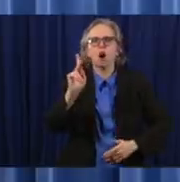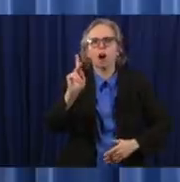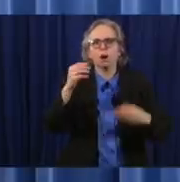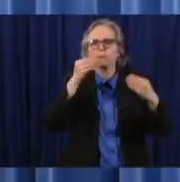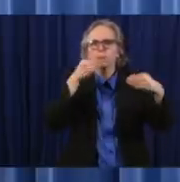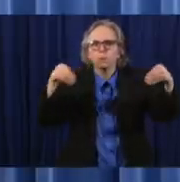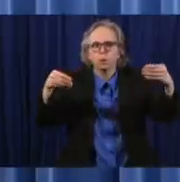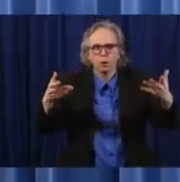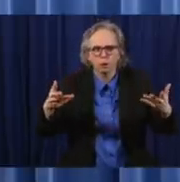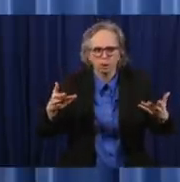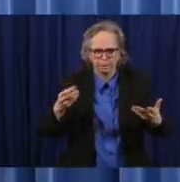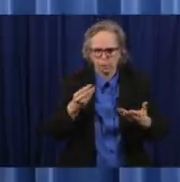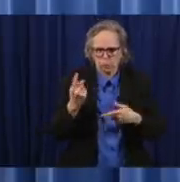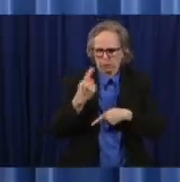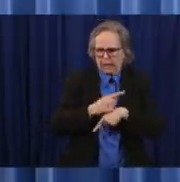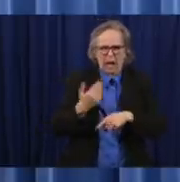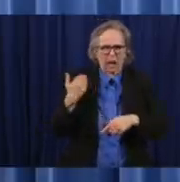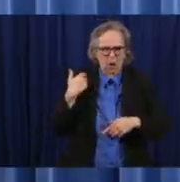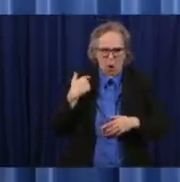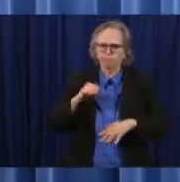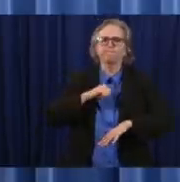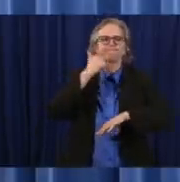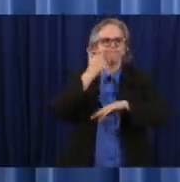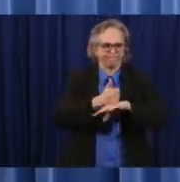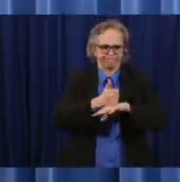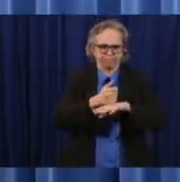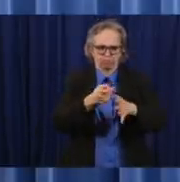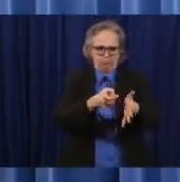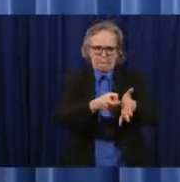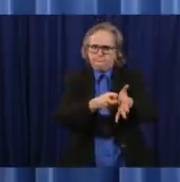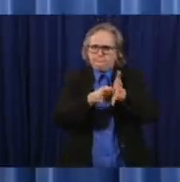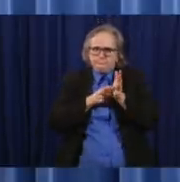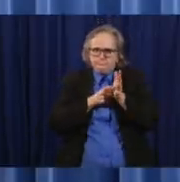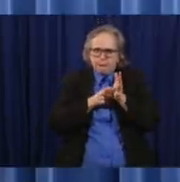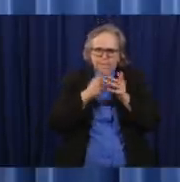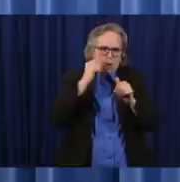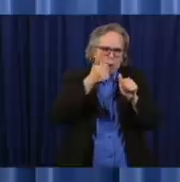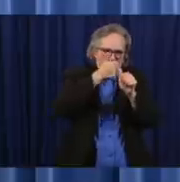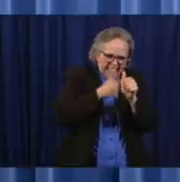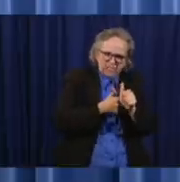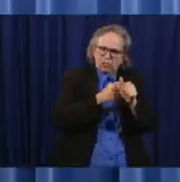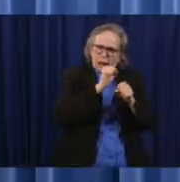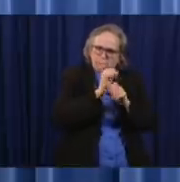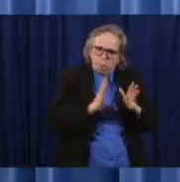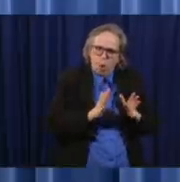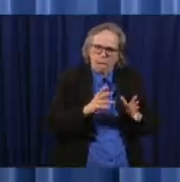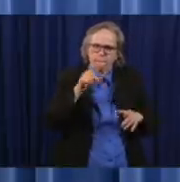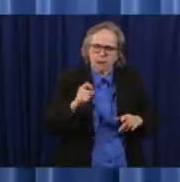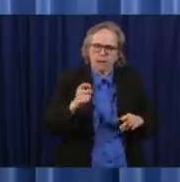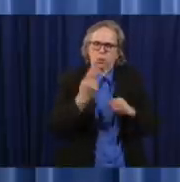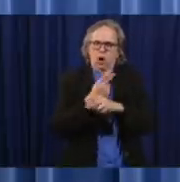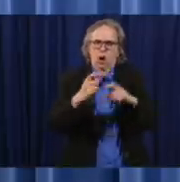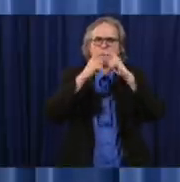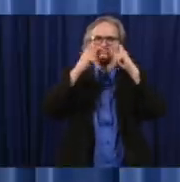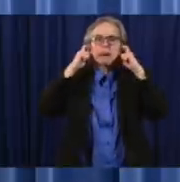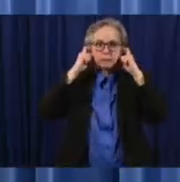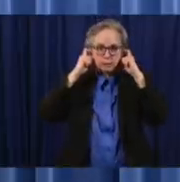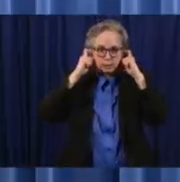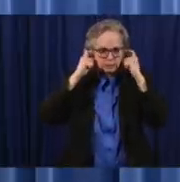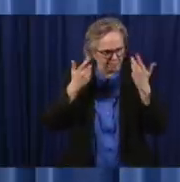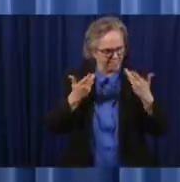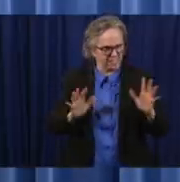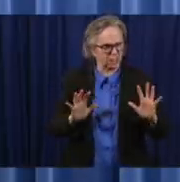to mandatory for every employee. So I think it's going to be fairly